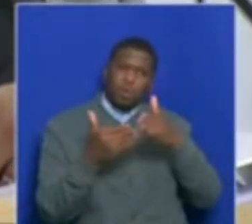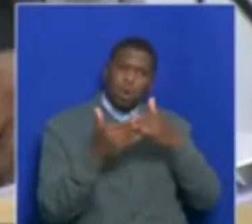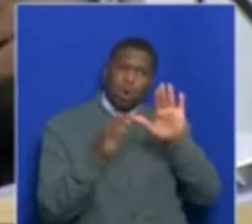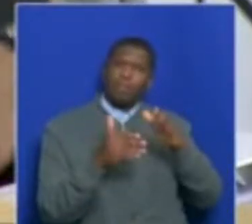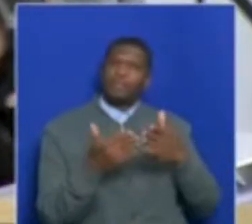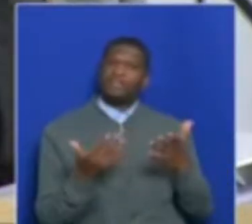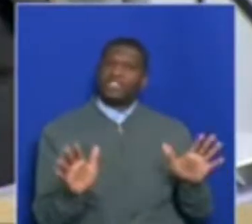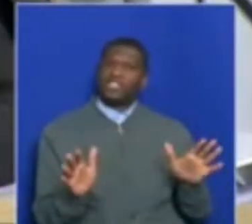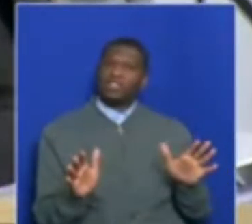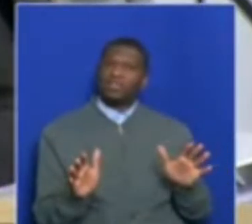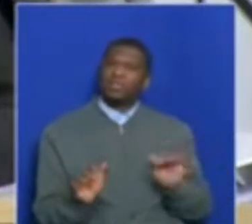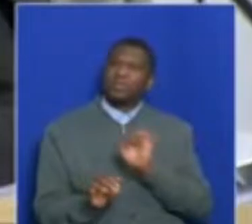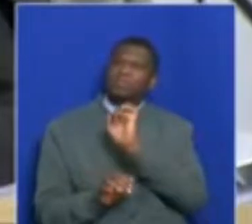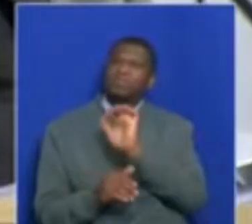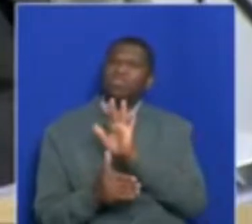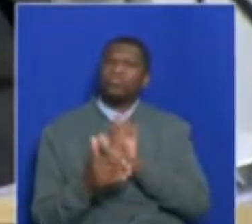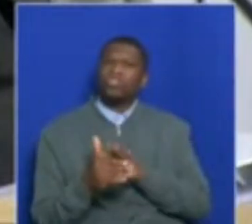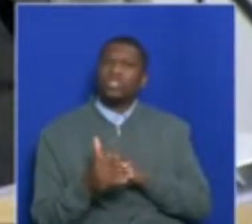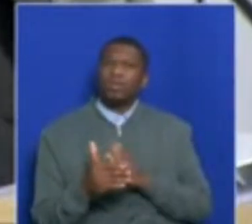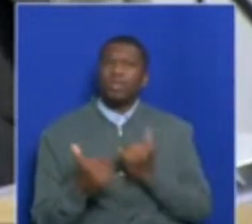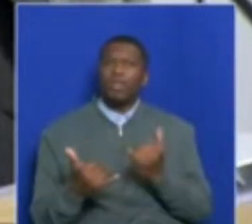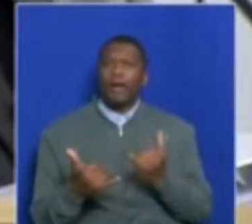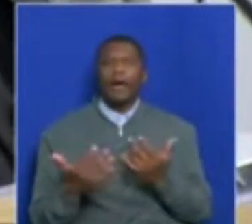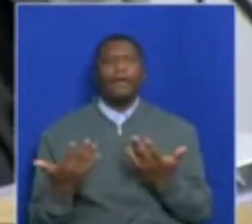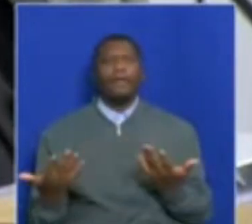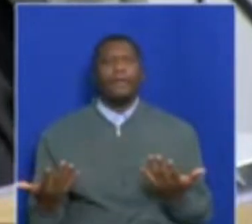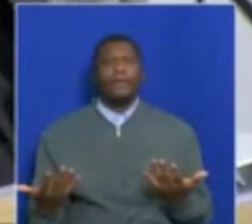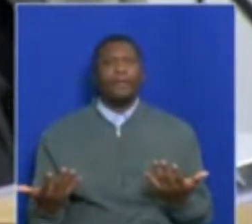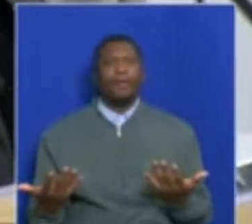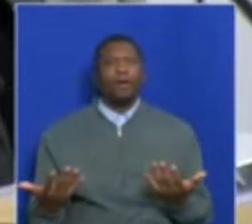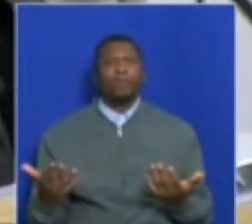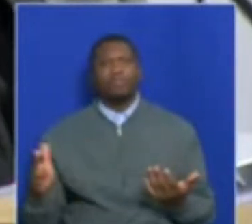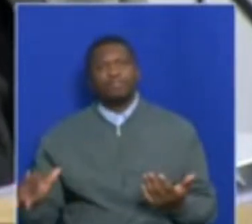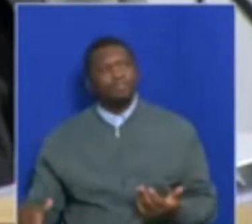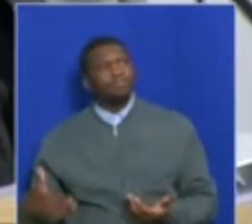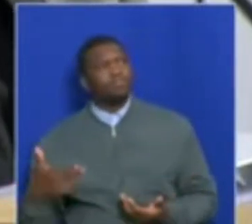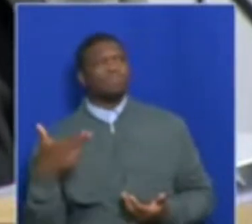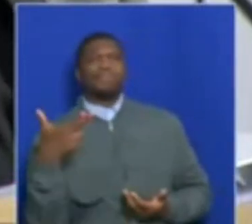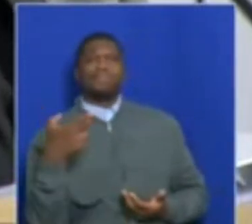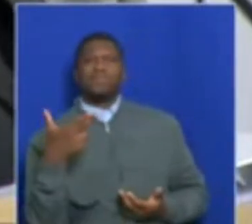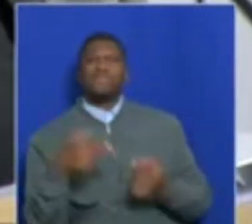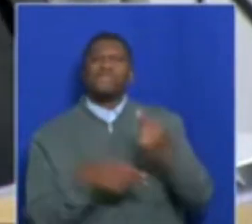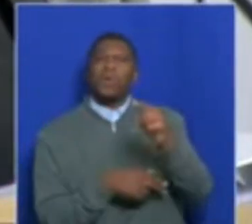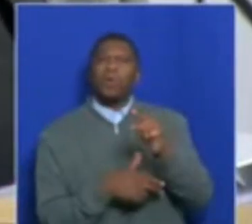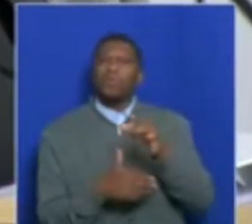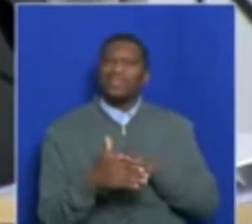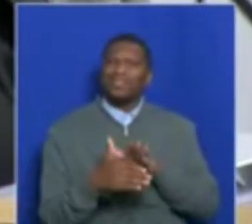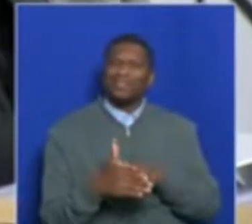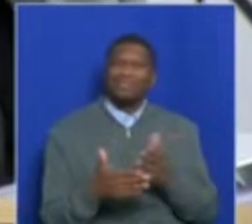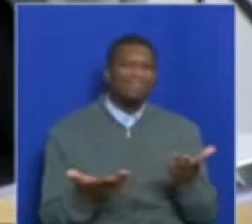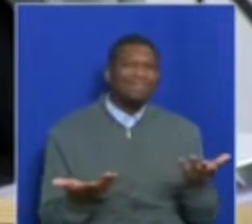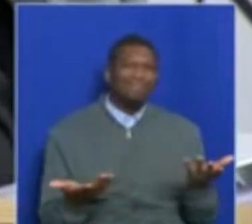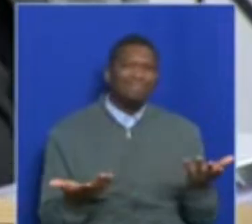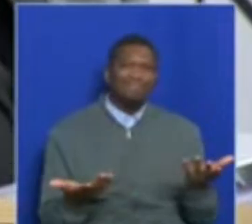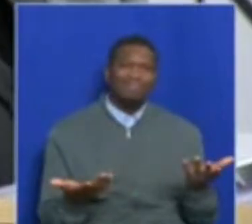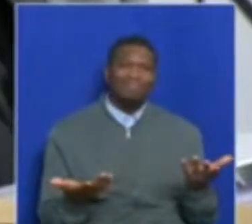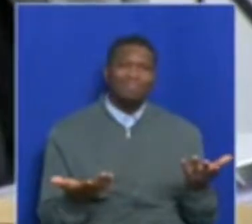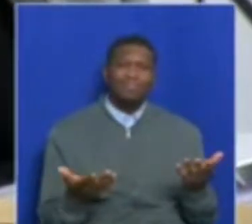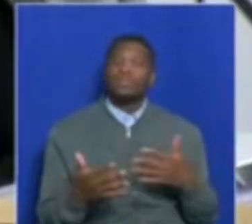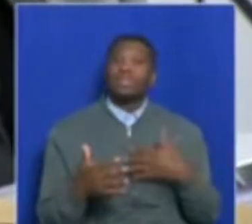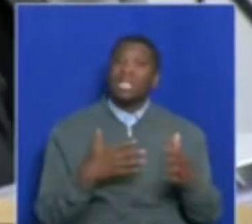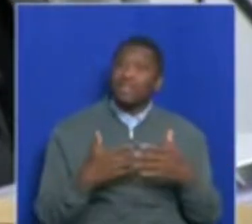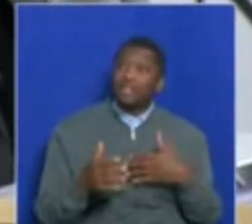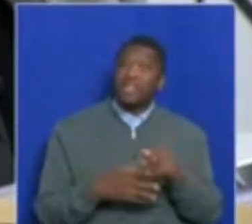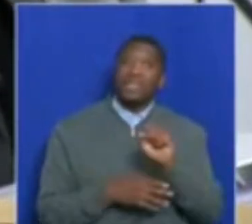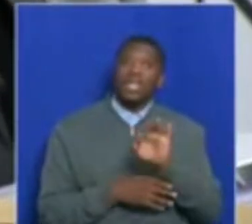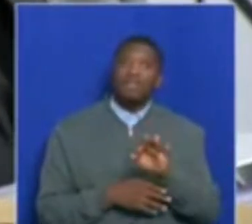him now to try to disarm the policeman of the firearm? Even if he shot both